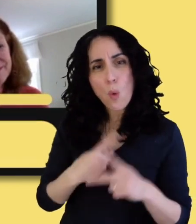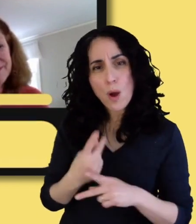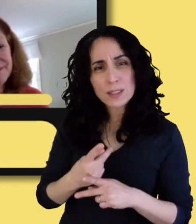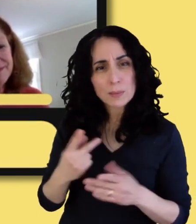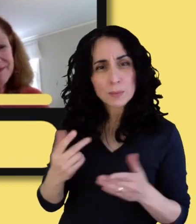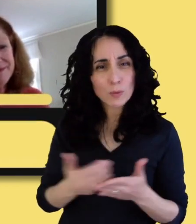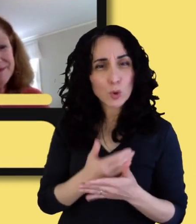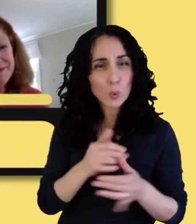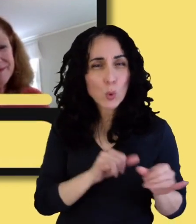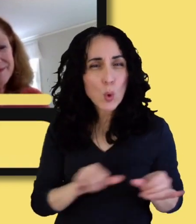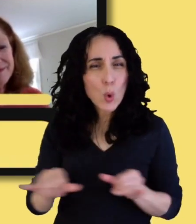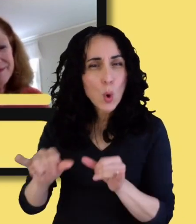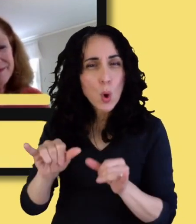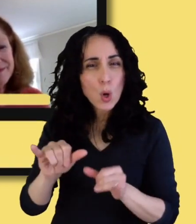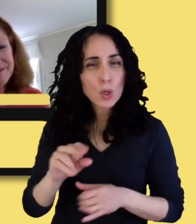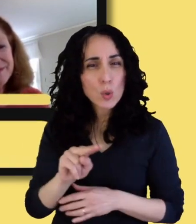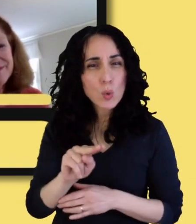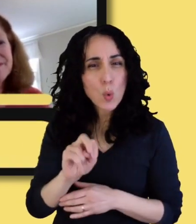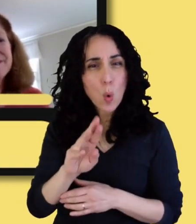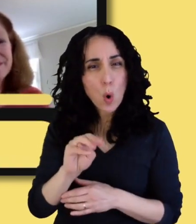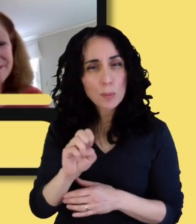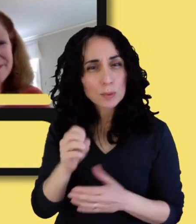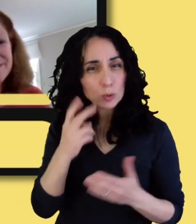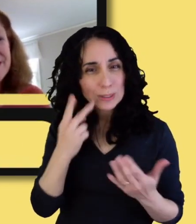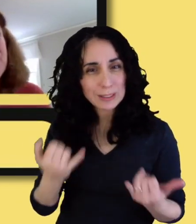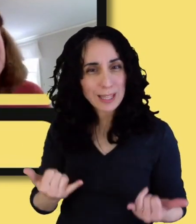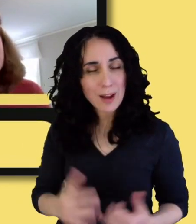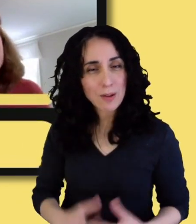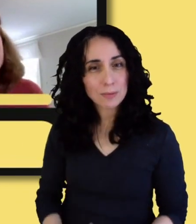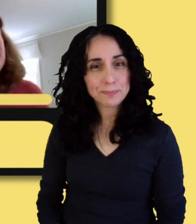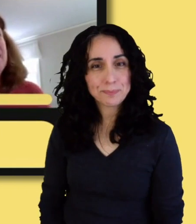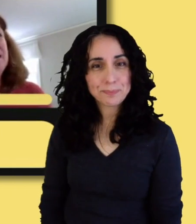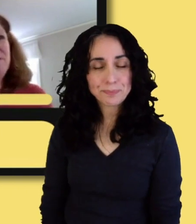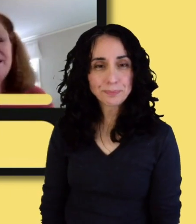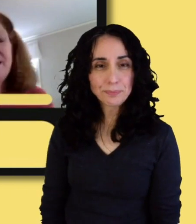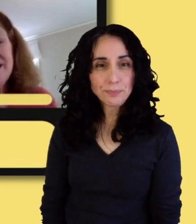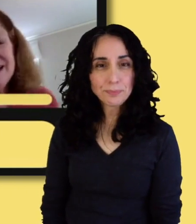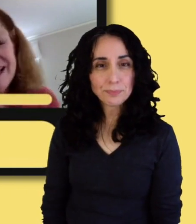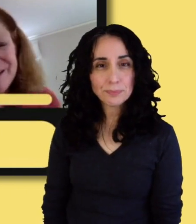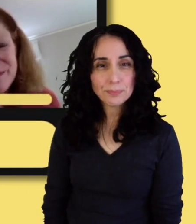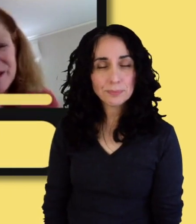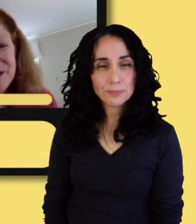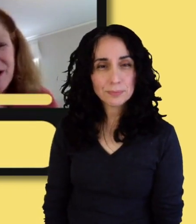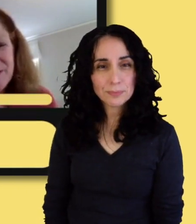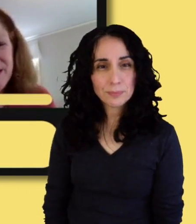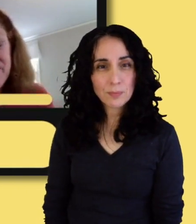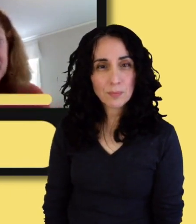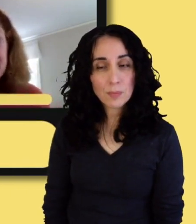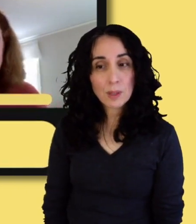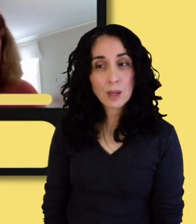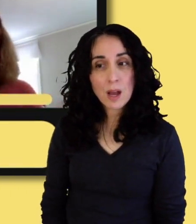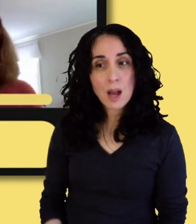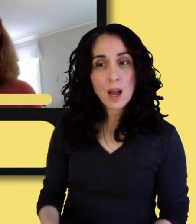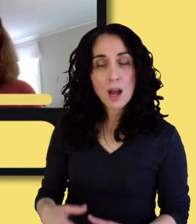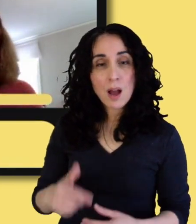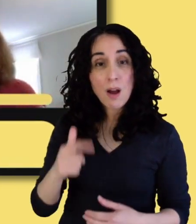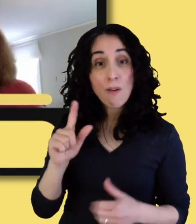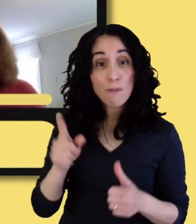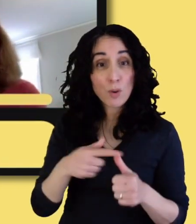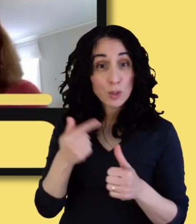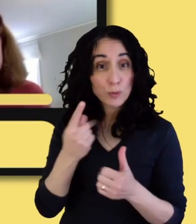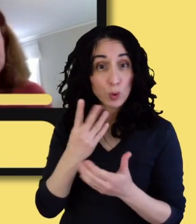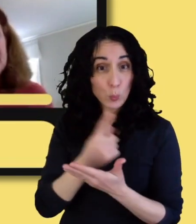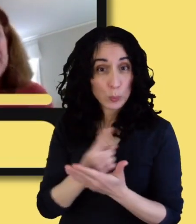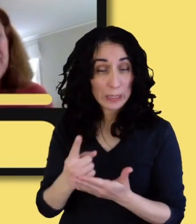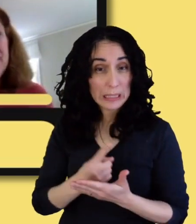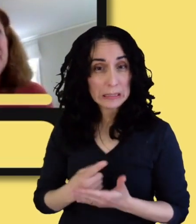types of new norms are you seeing during this time? Well, one of the things I had to really talk with my parents, especially the first few